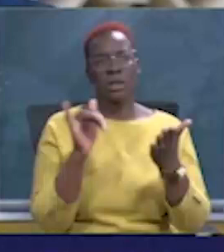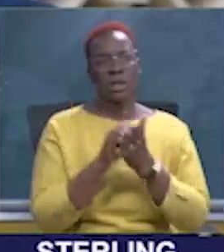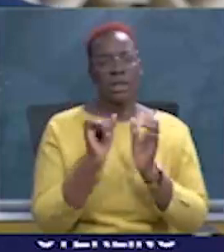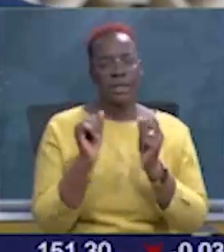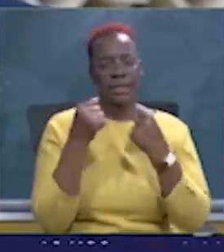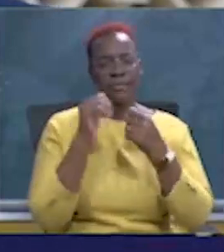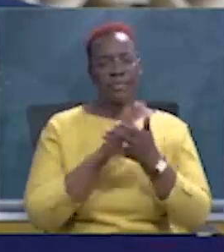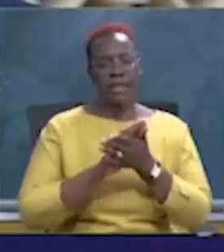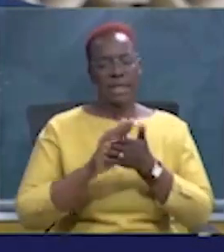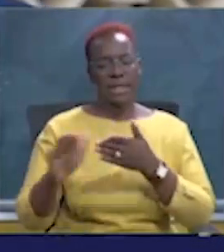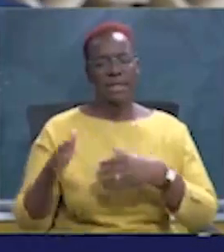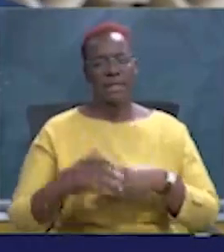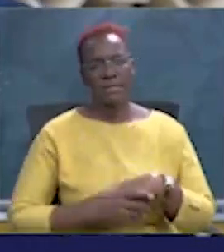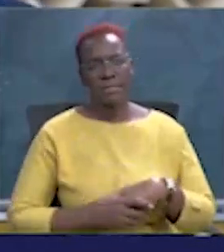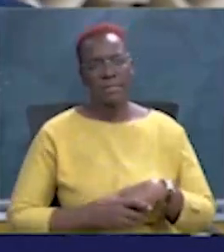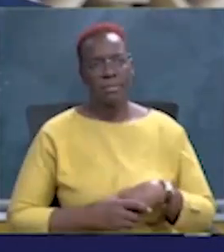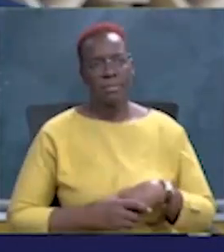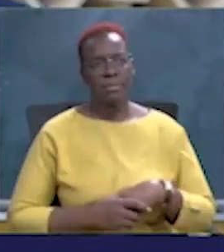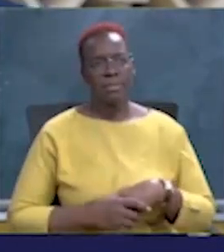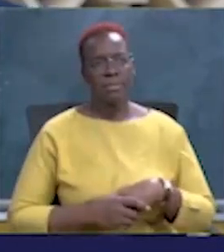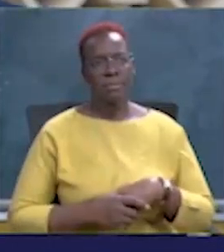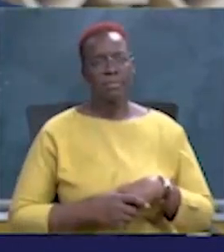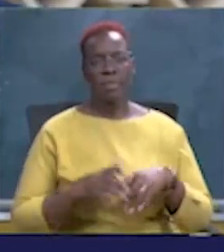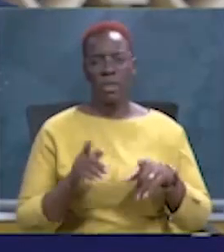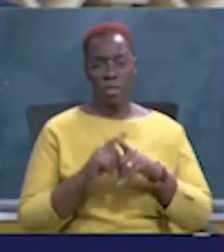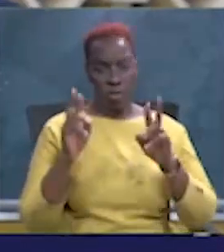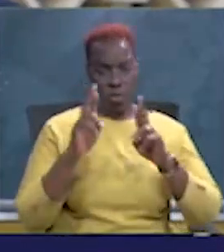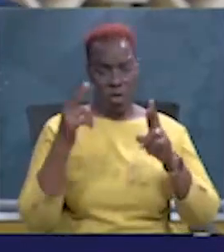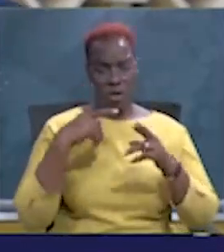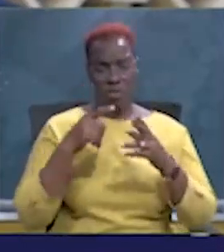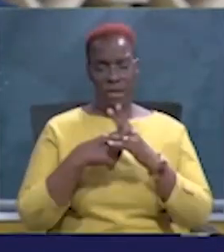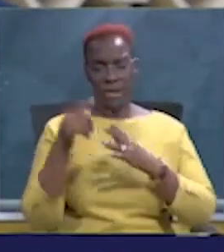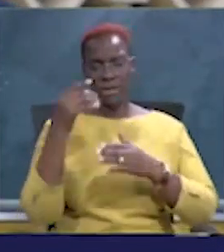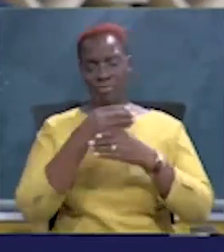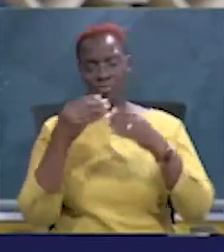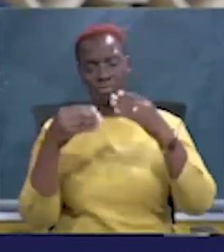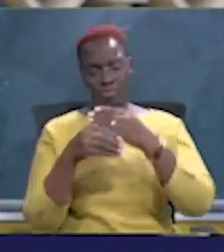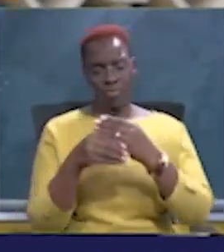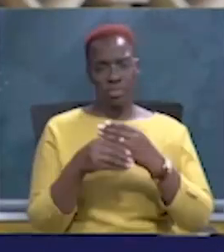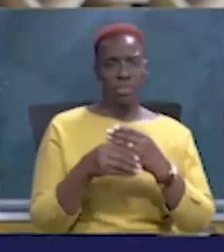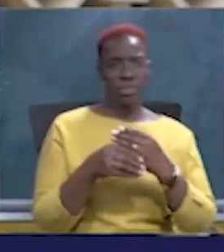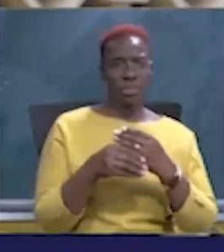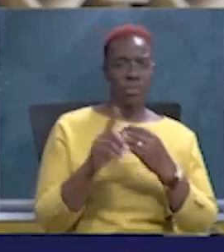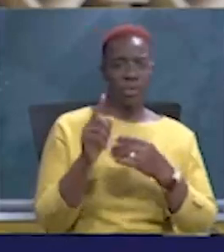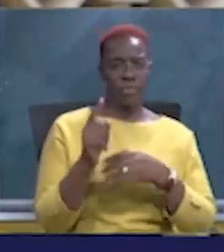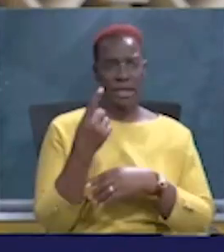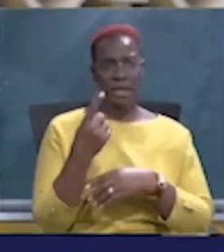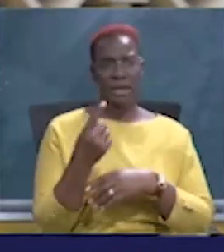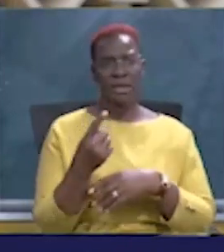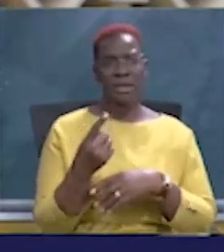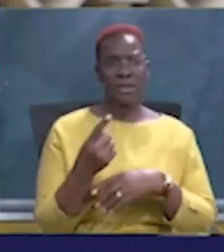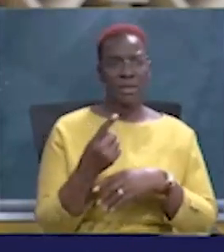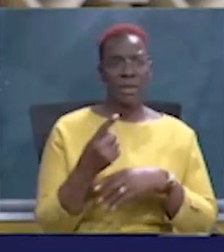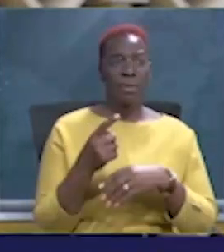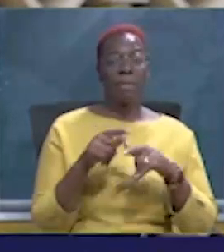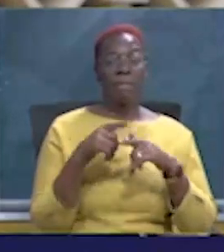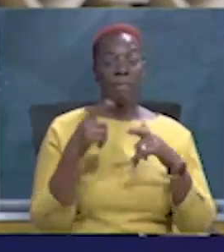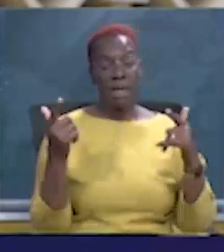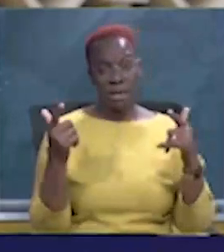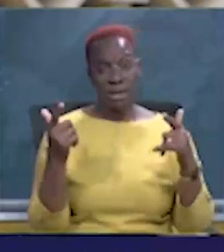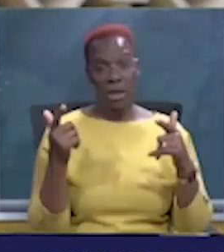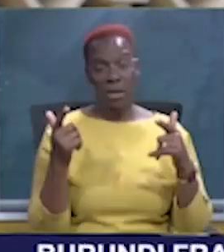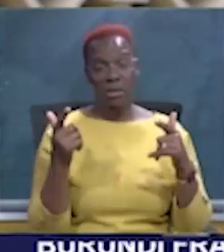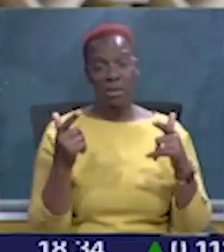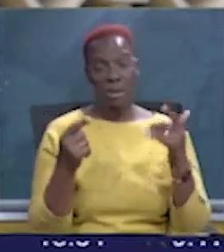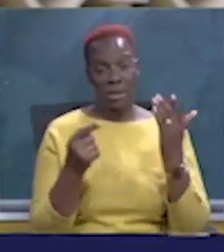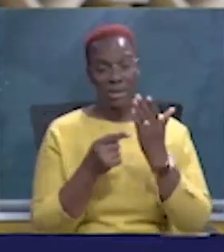and clean, and already we have started the construction of the first major modern